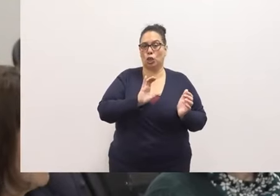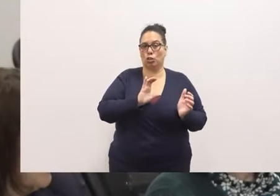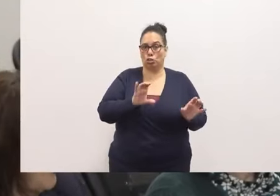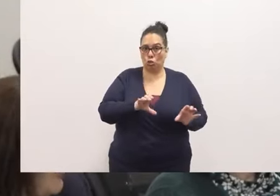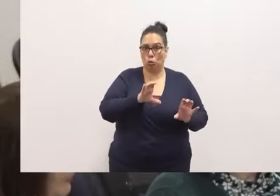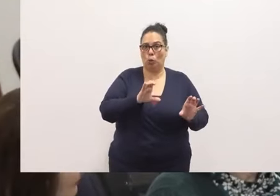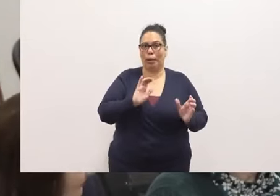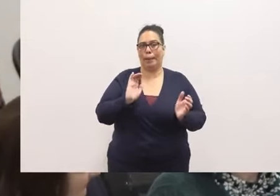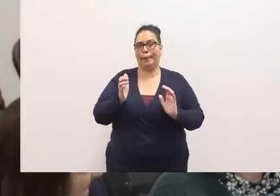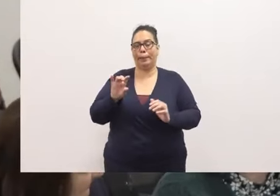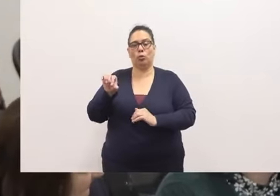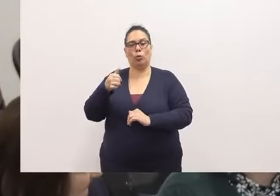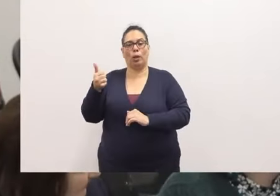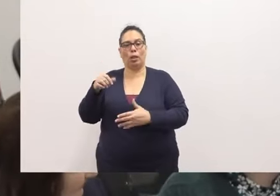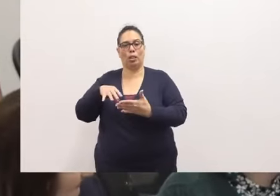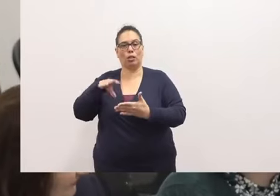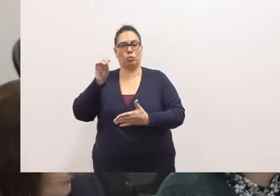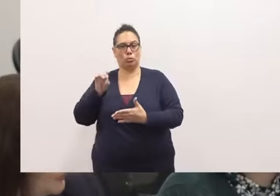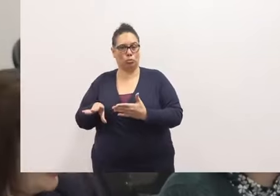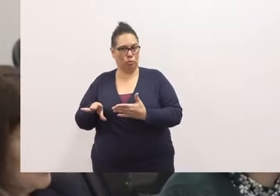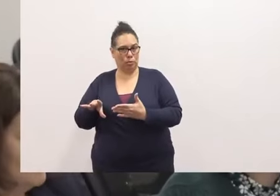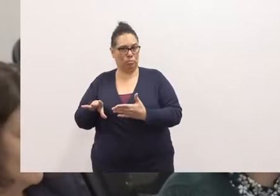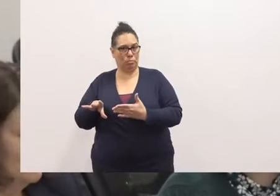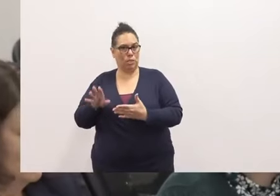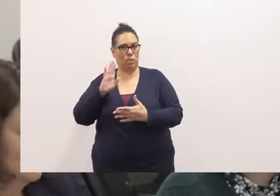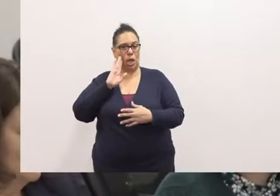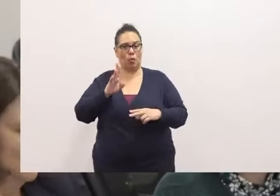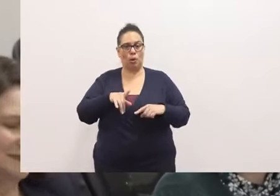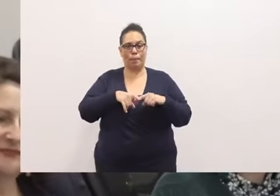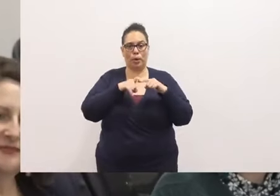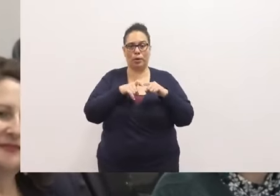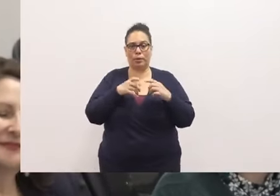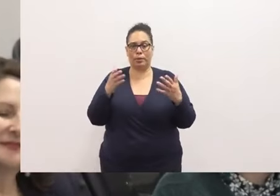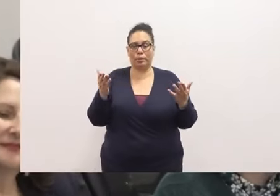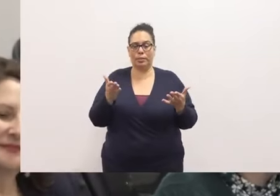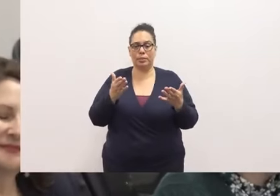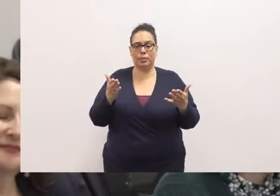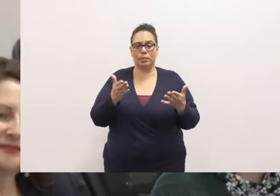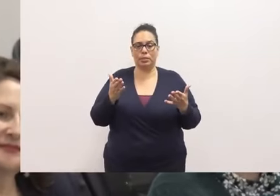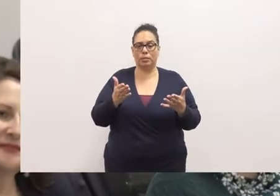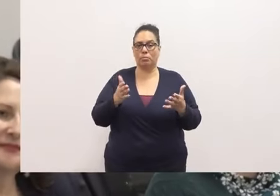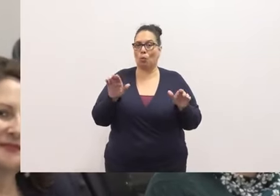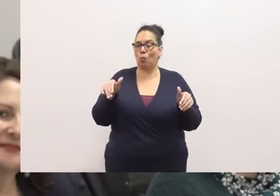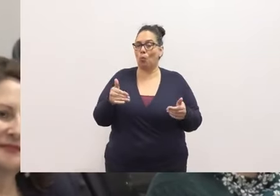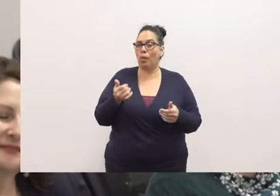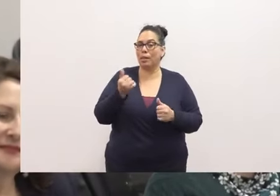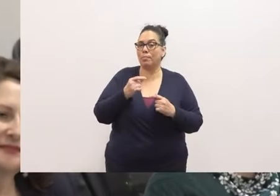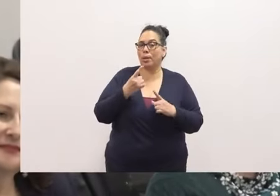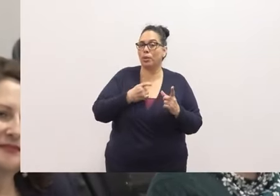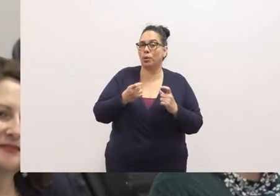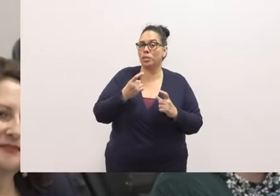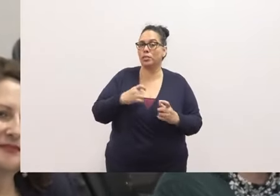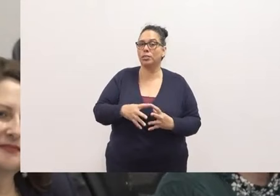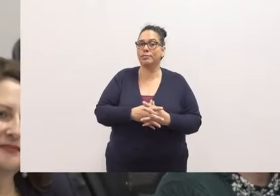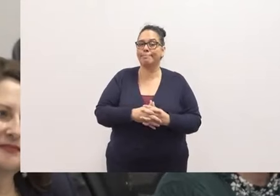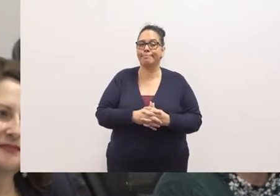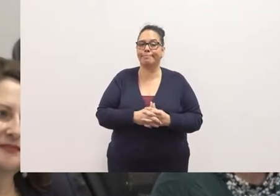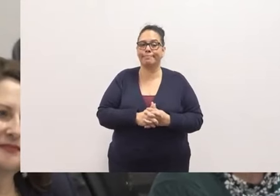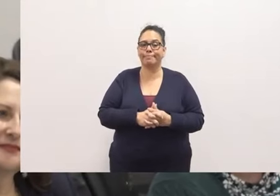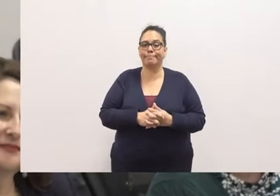other students. So I will pause here and and welcome any questions or reflections.